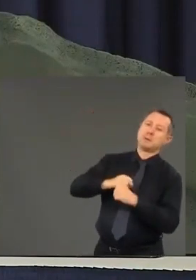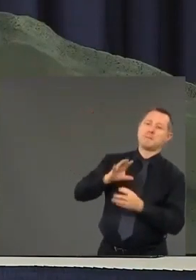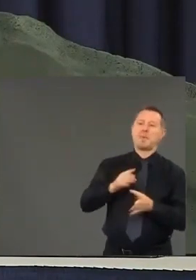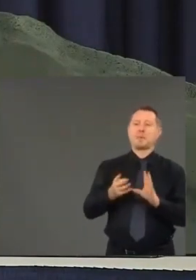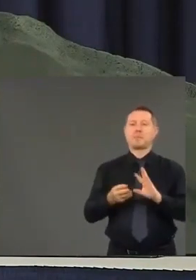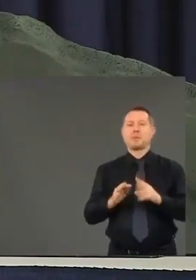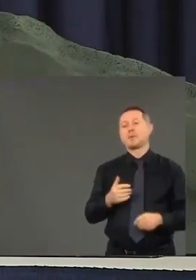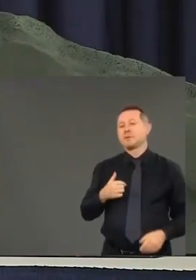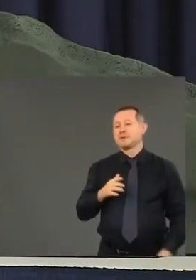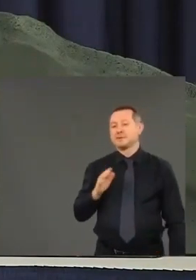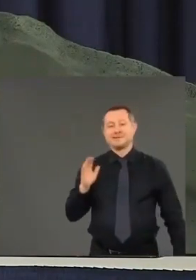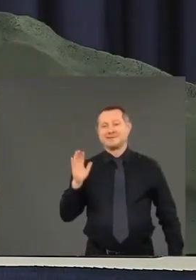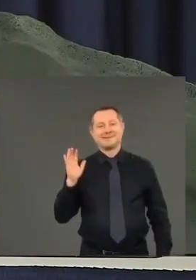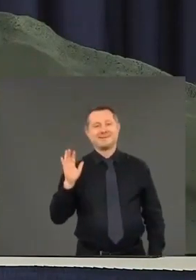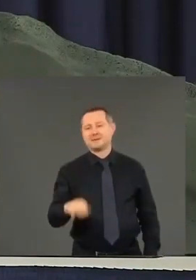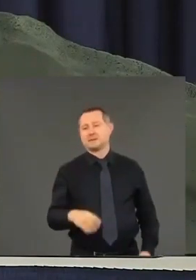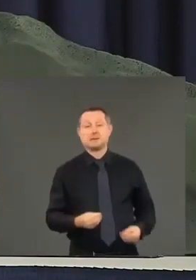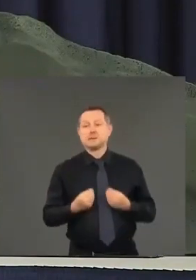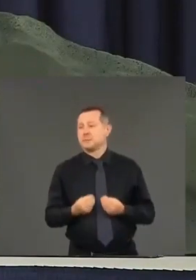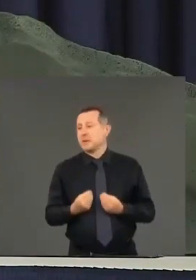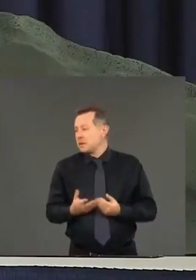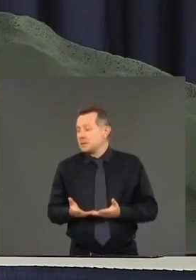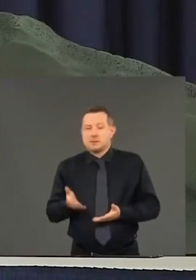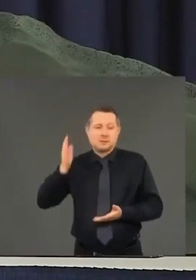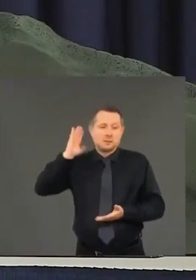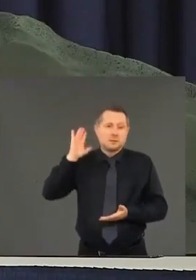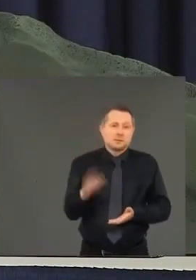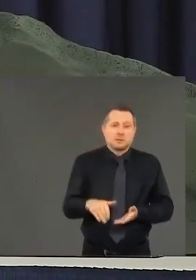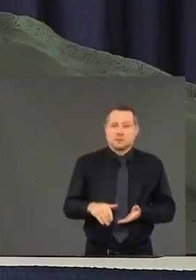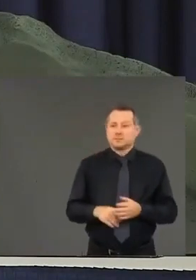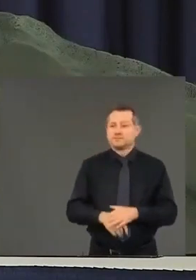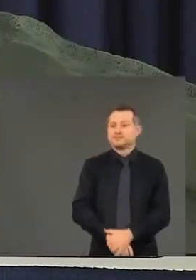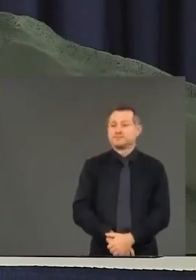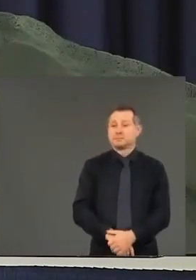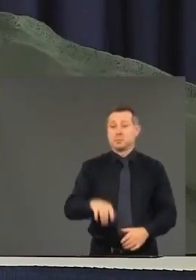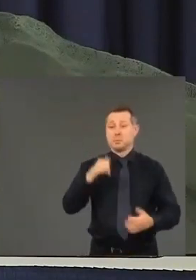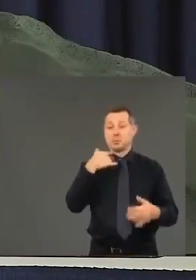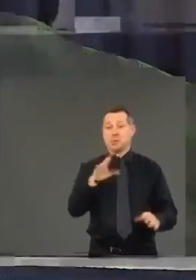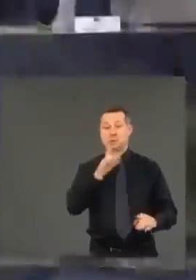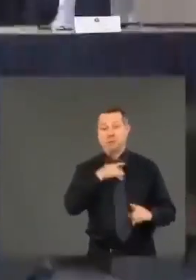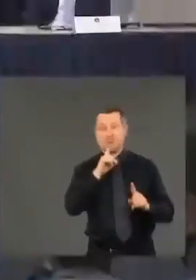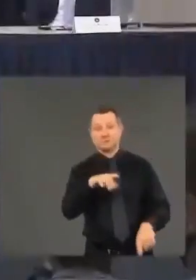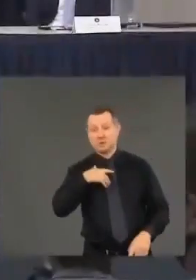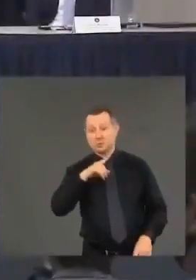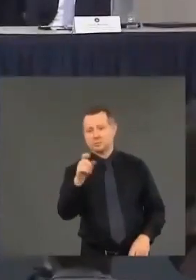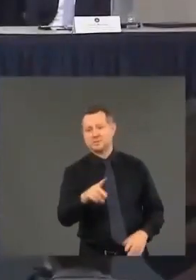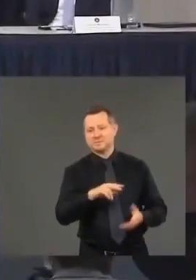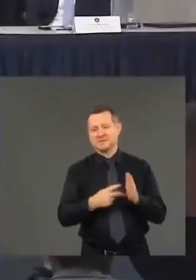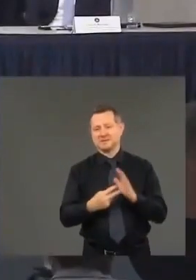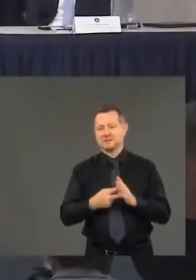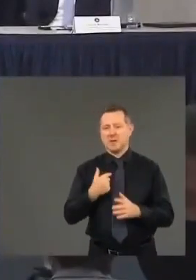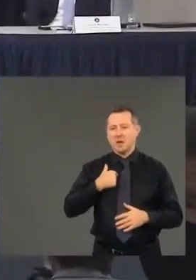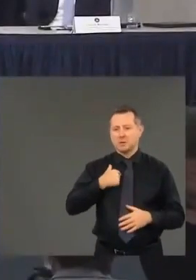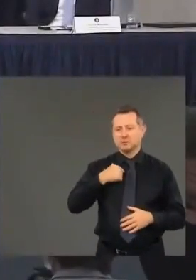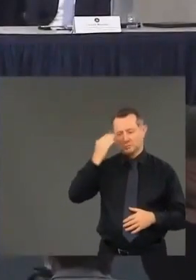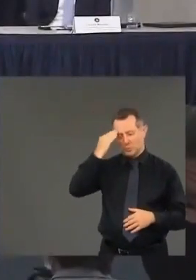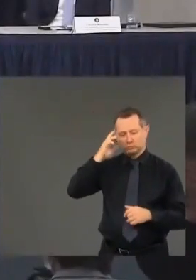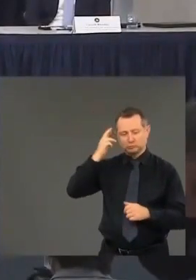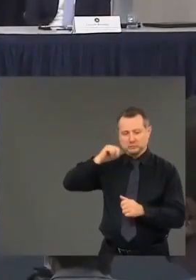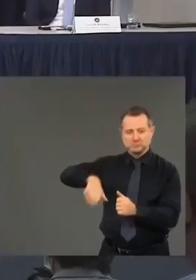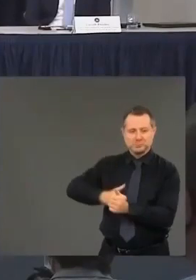death. Come on. When you don't want to answer questions, there's normally a reason. On the topic of